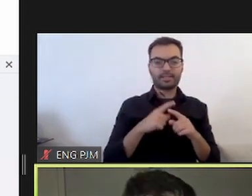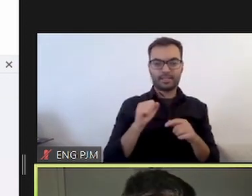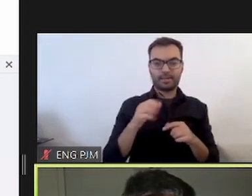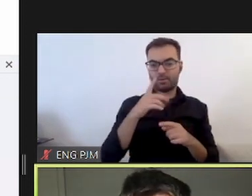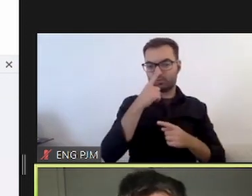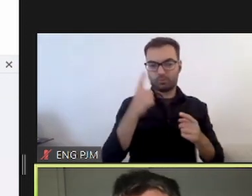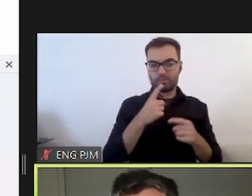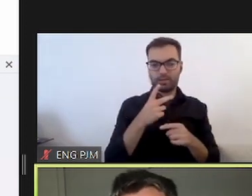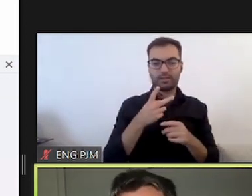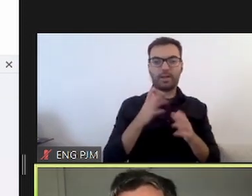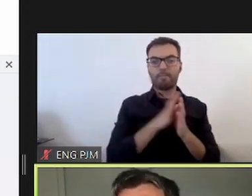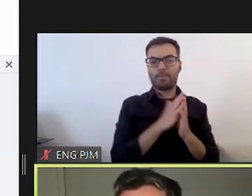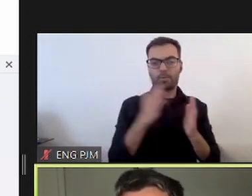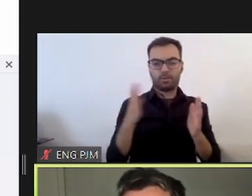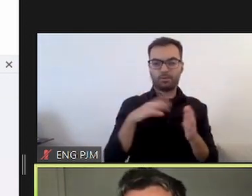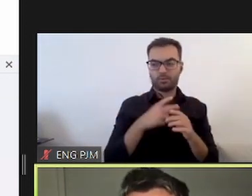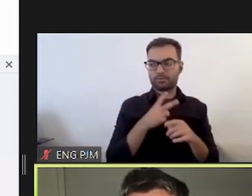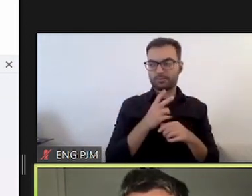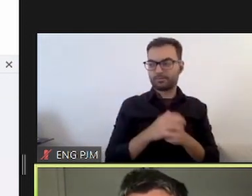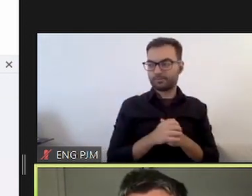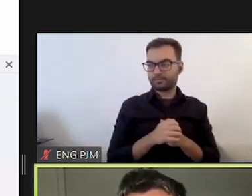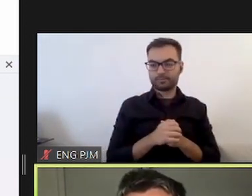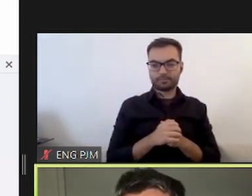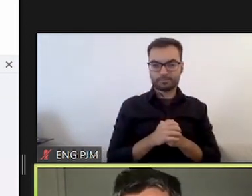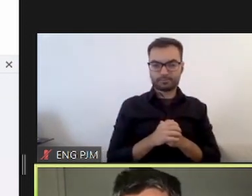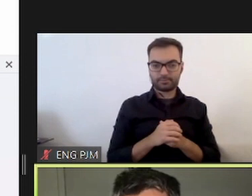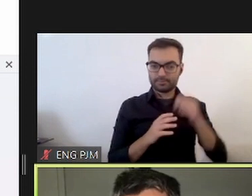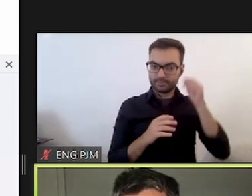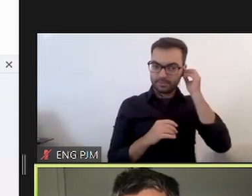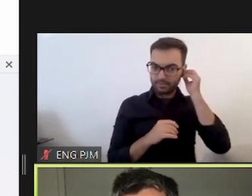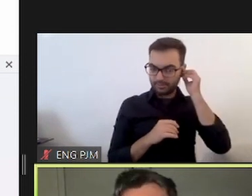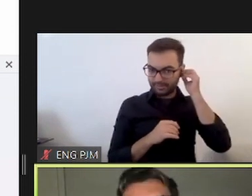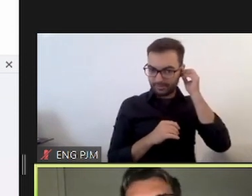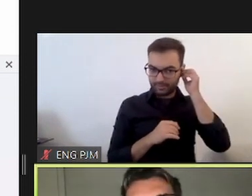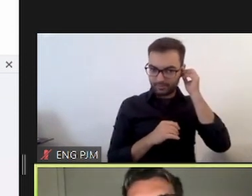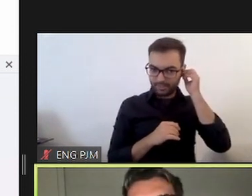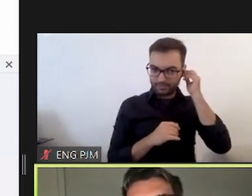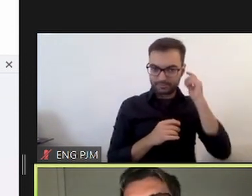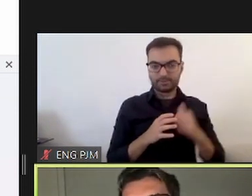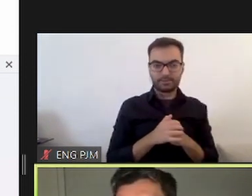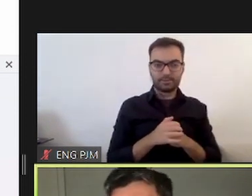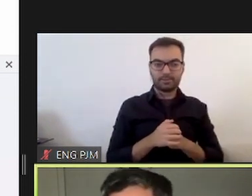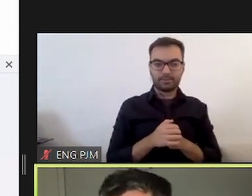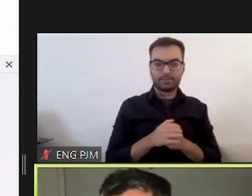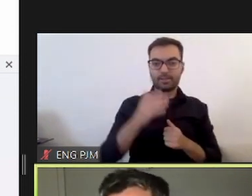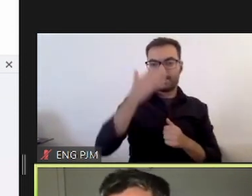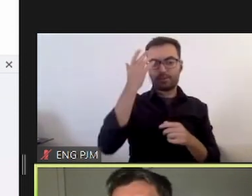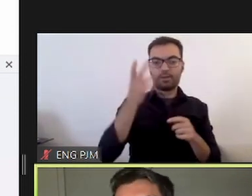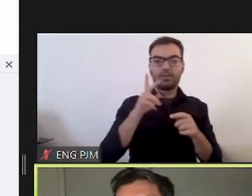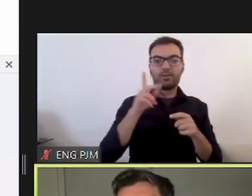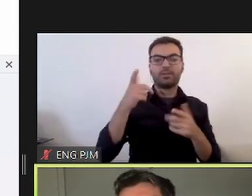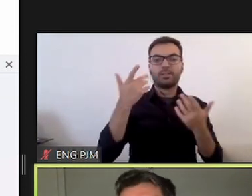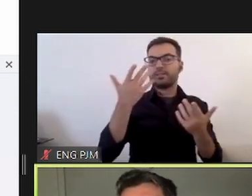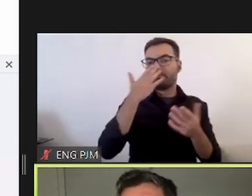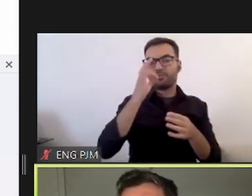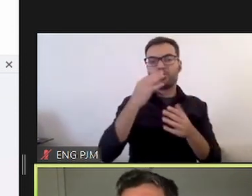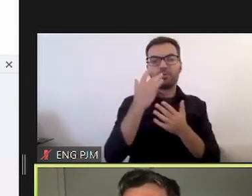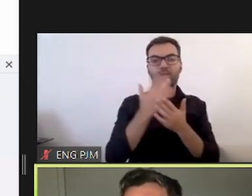fantastic library that you can incorporate in your dev environment. I don't know what is your setup,